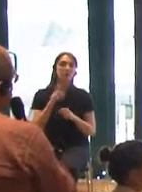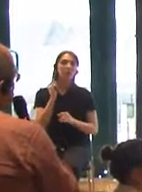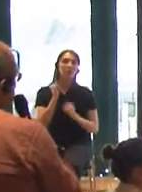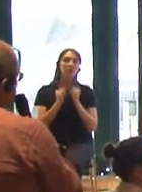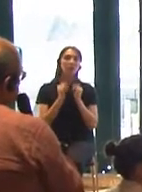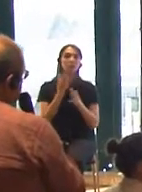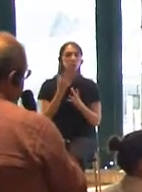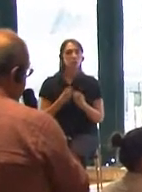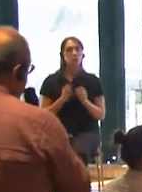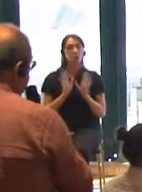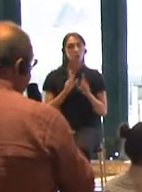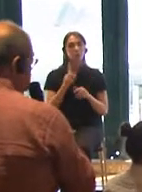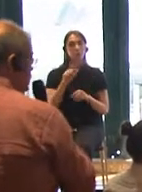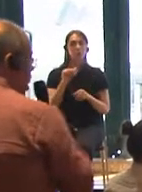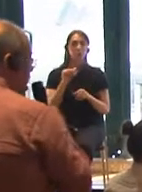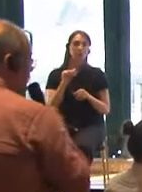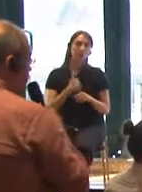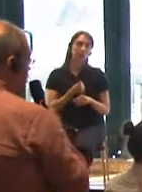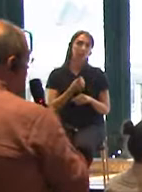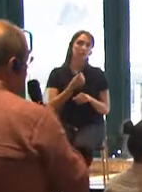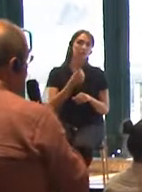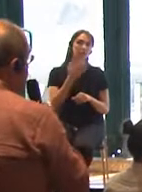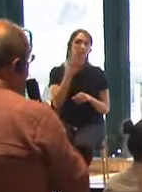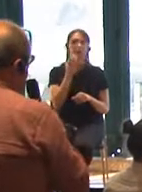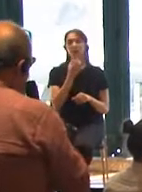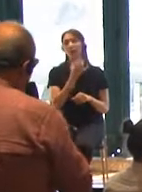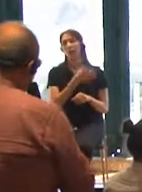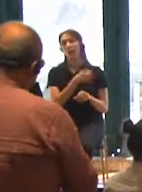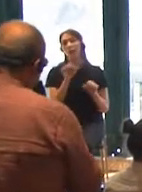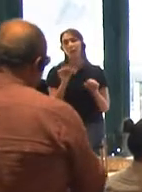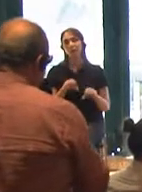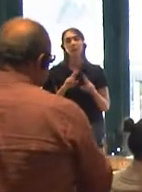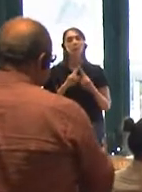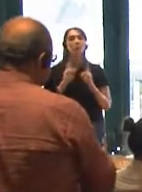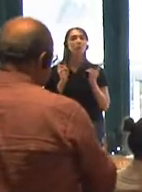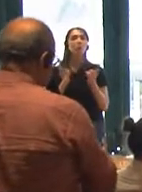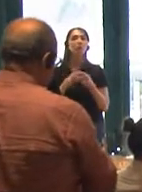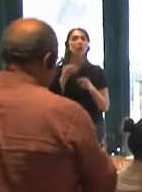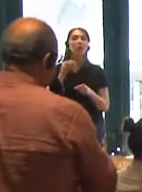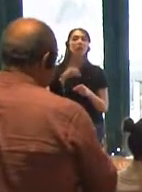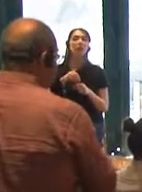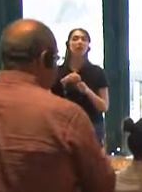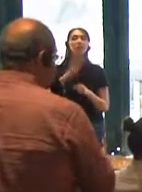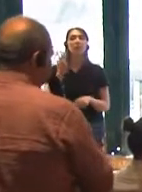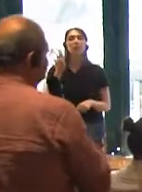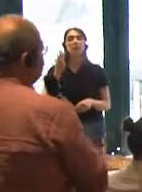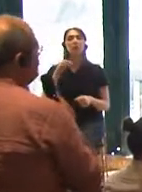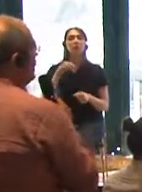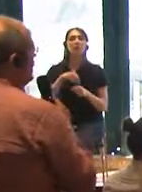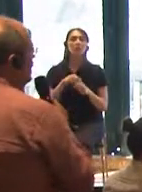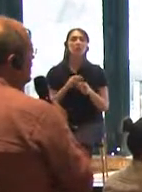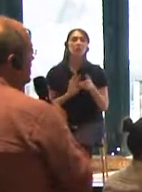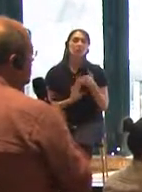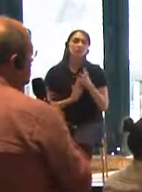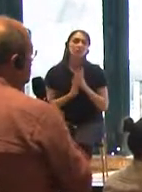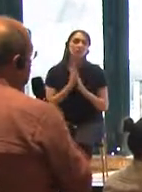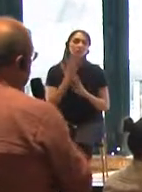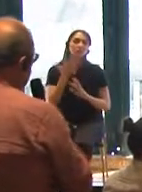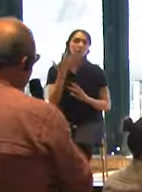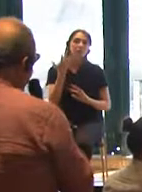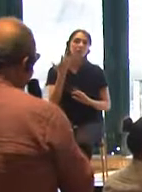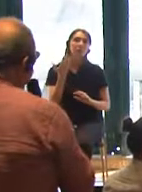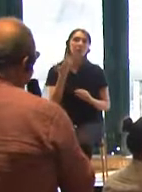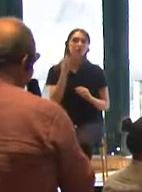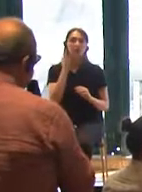so we have heard criticism about media but there is one thing that cannot be ignored